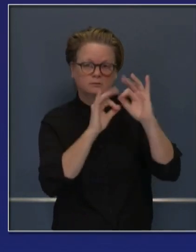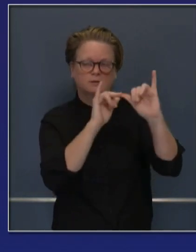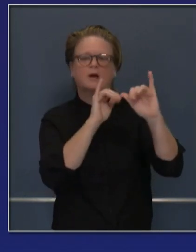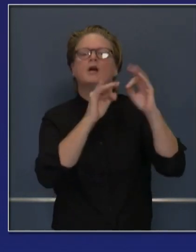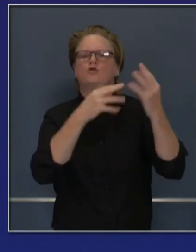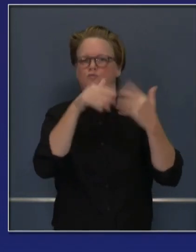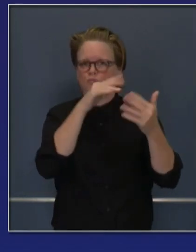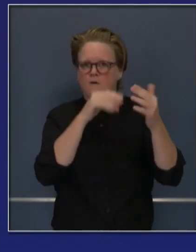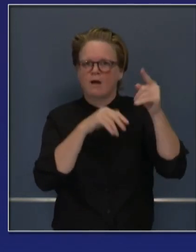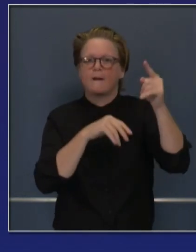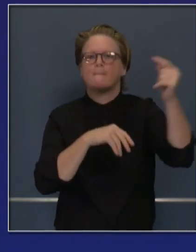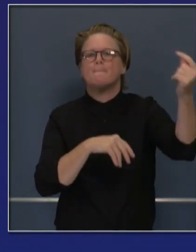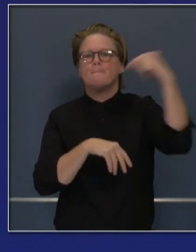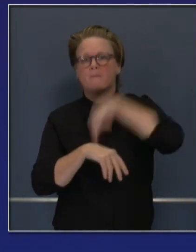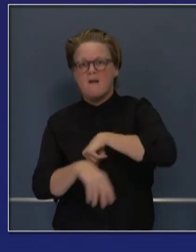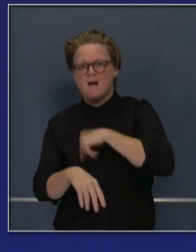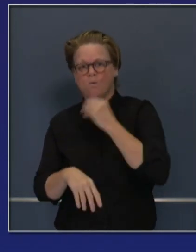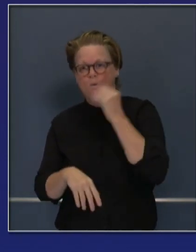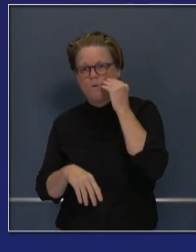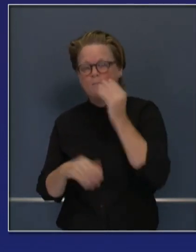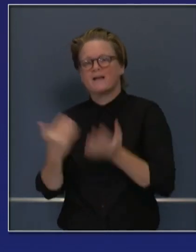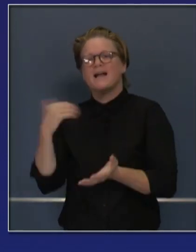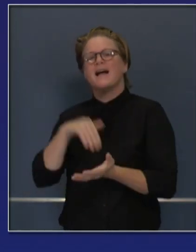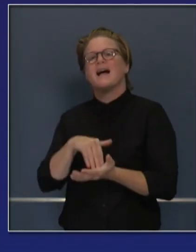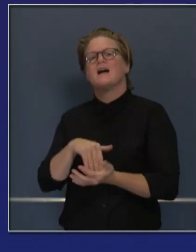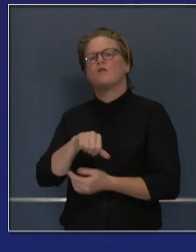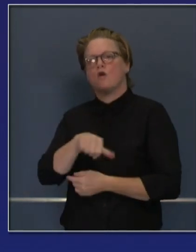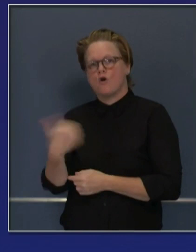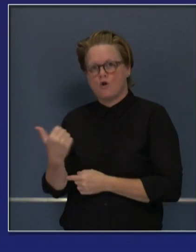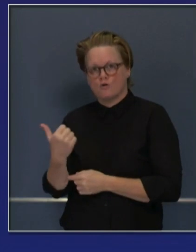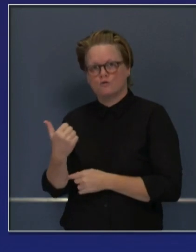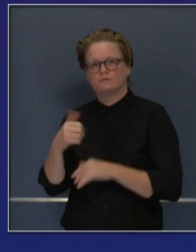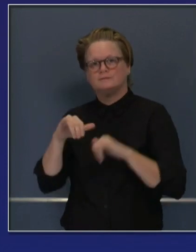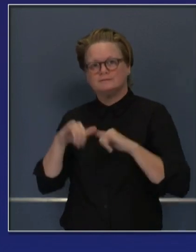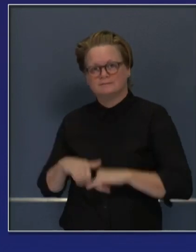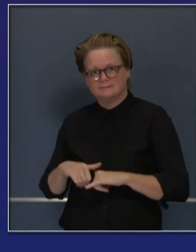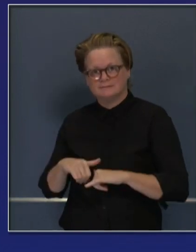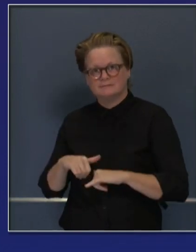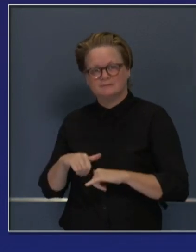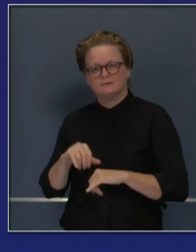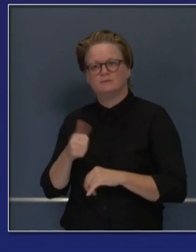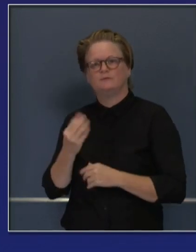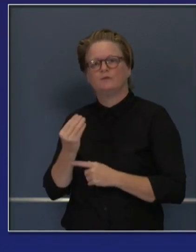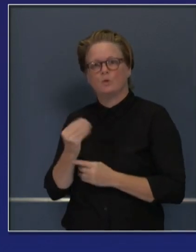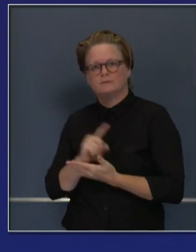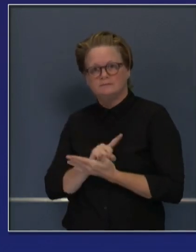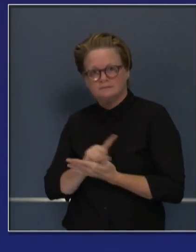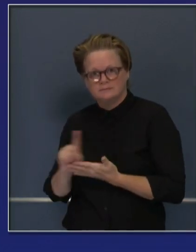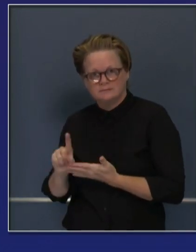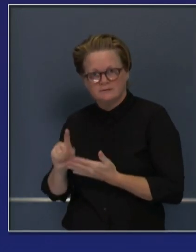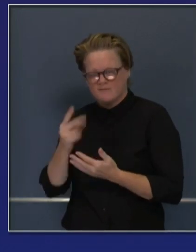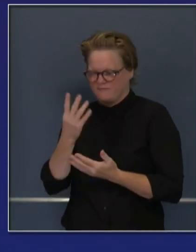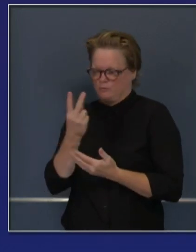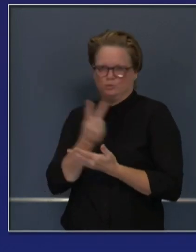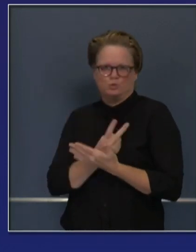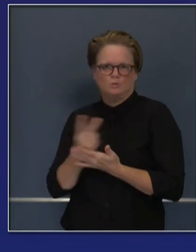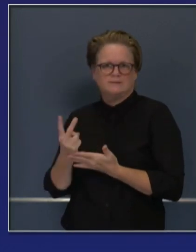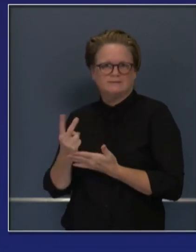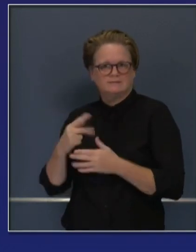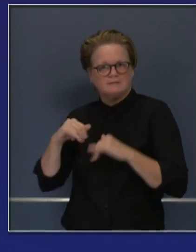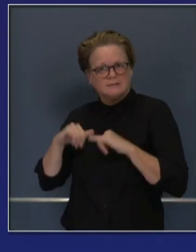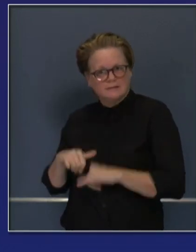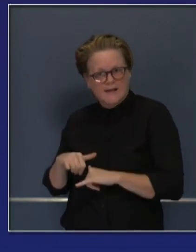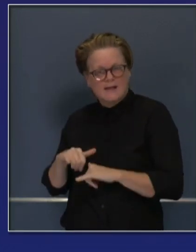when visitors are coming to our state or you're returning to California from places with really high levels of transmission like we're